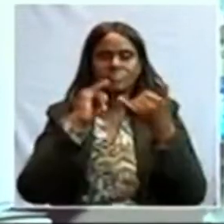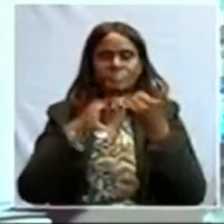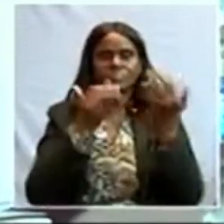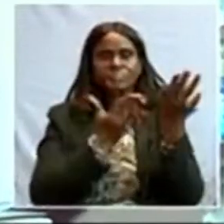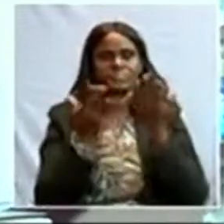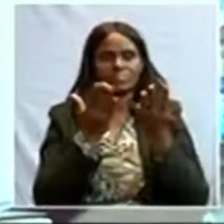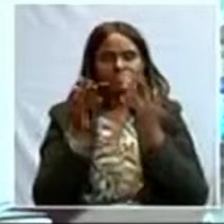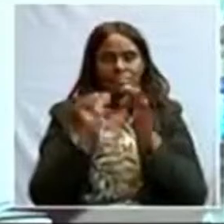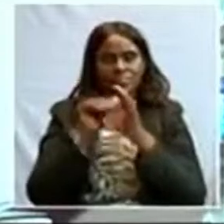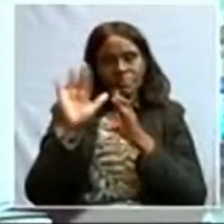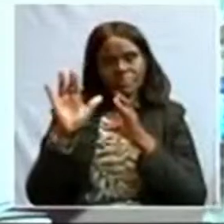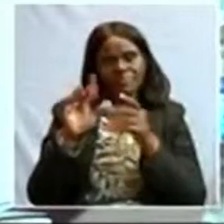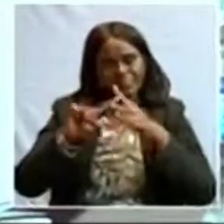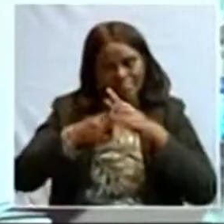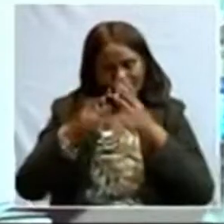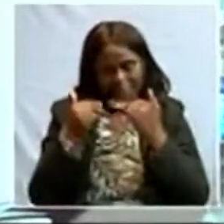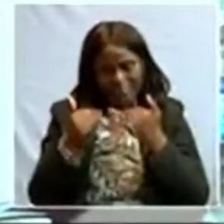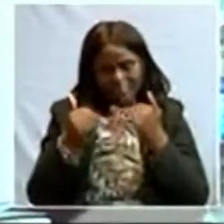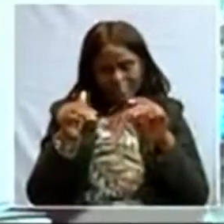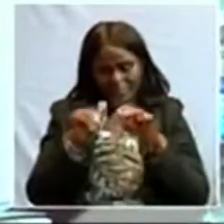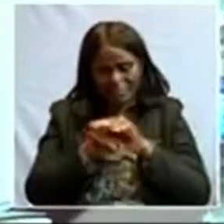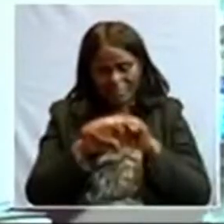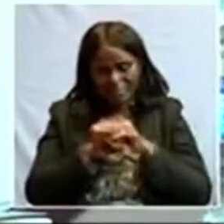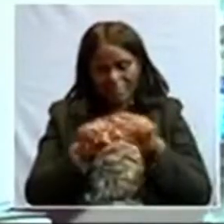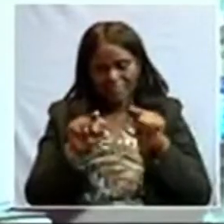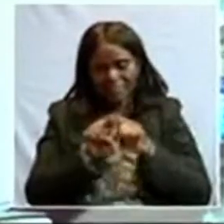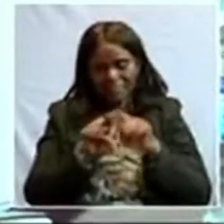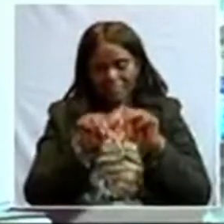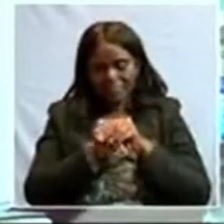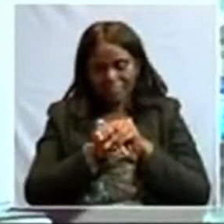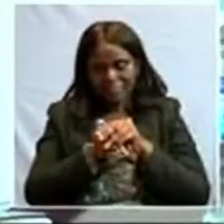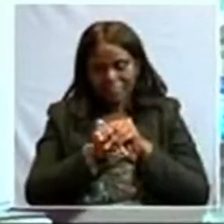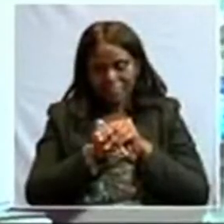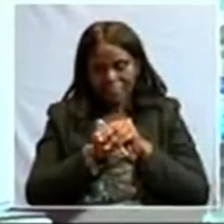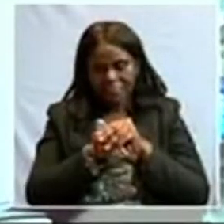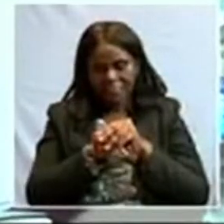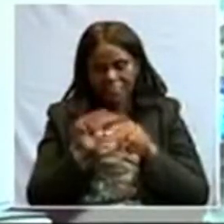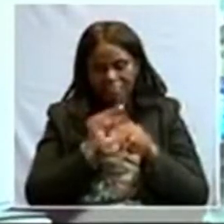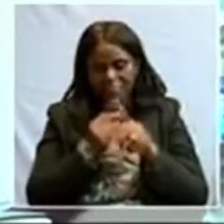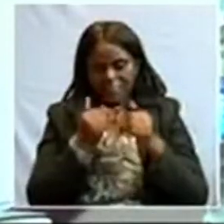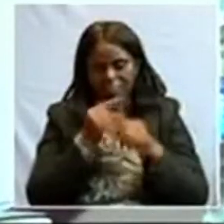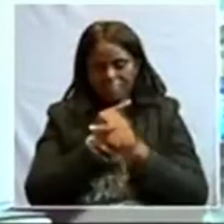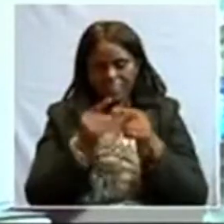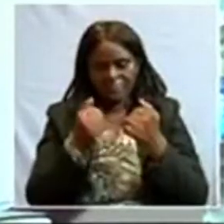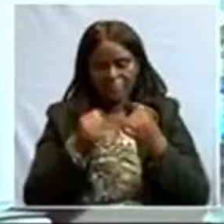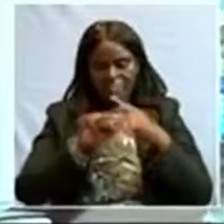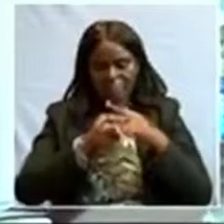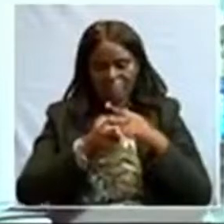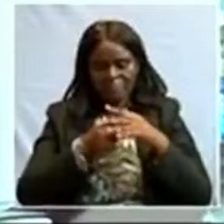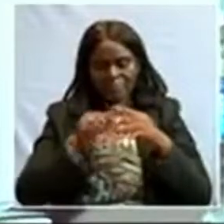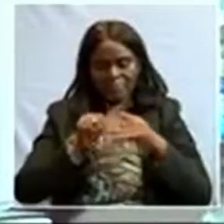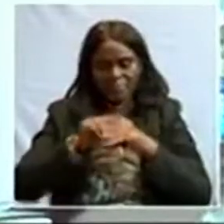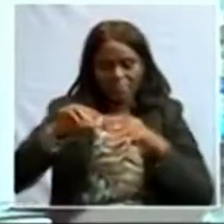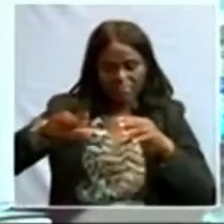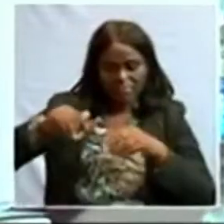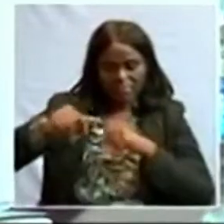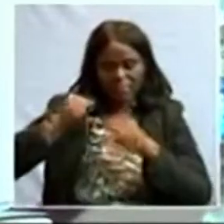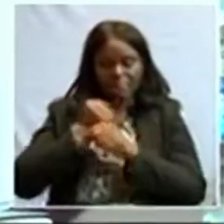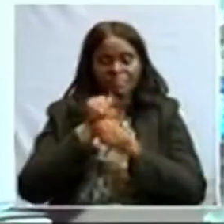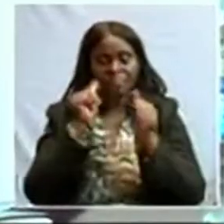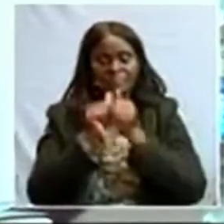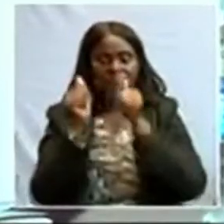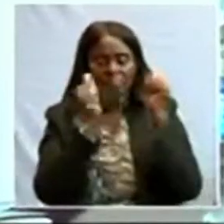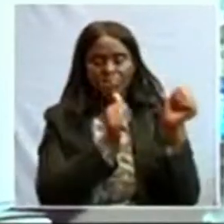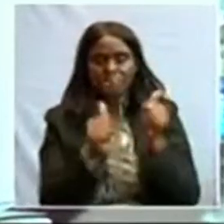are in their infancy, in the sense that we just began in the last quarter of last year with these